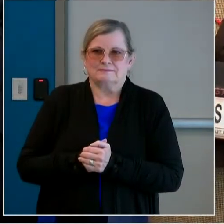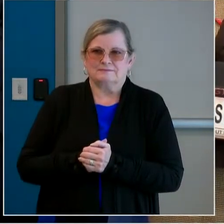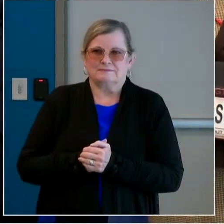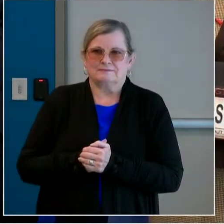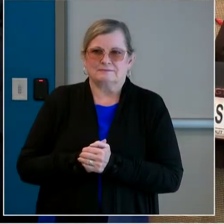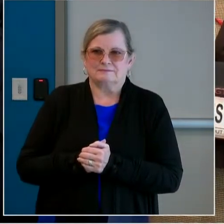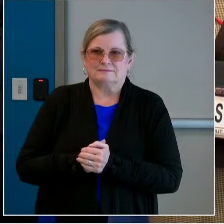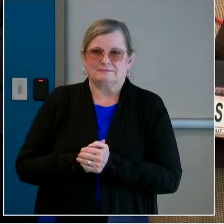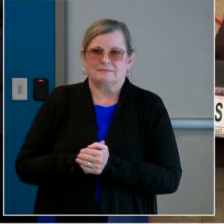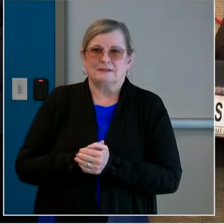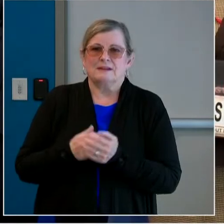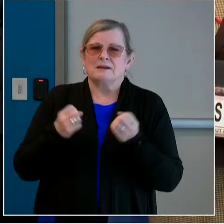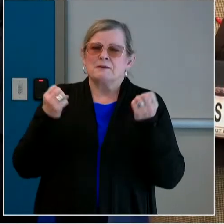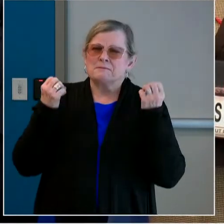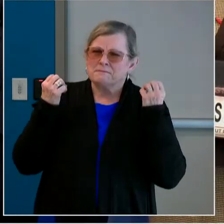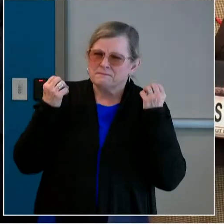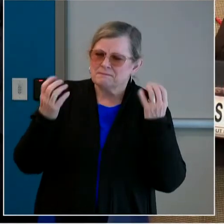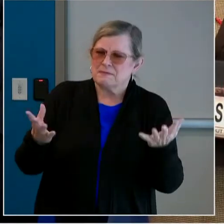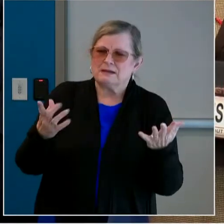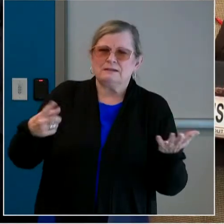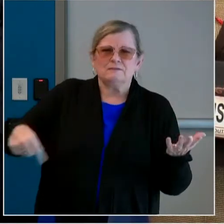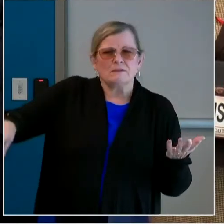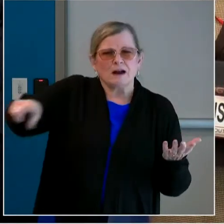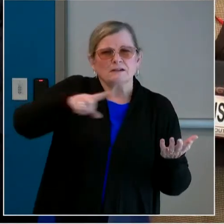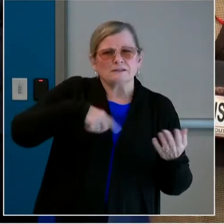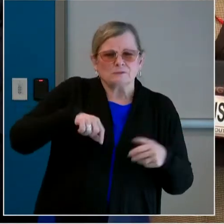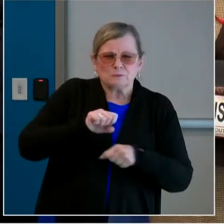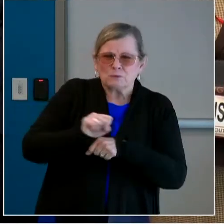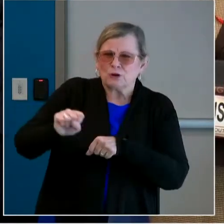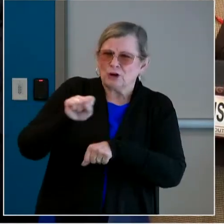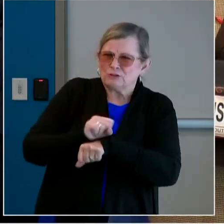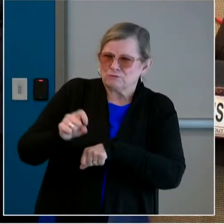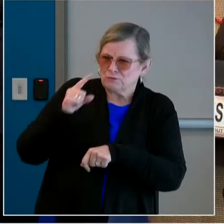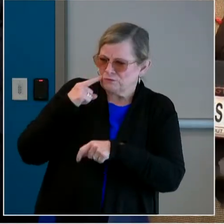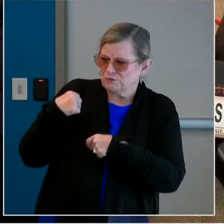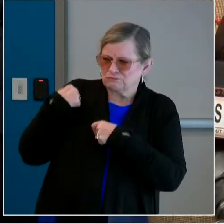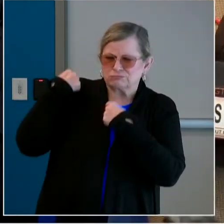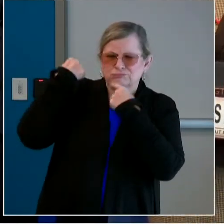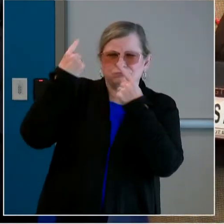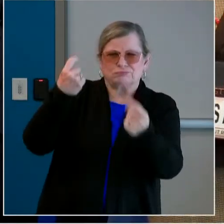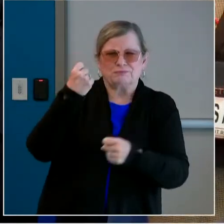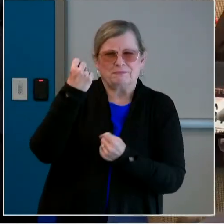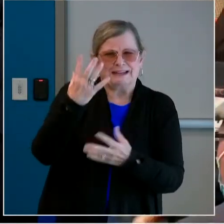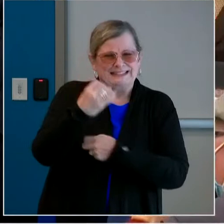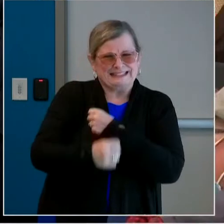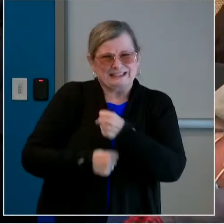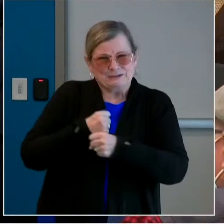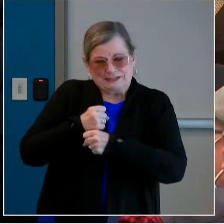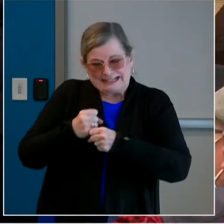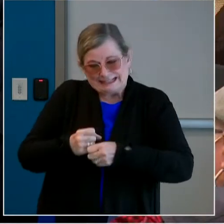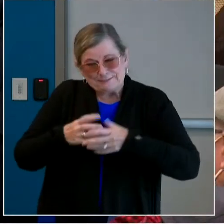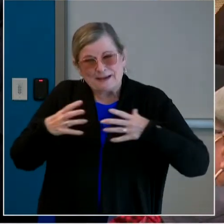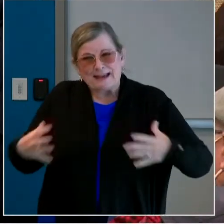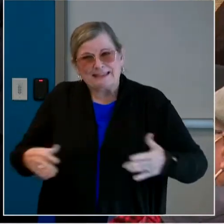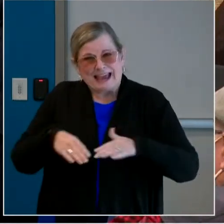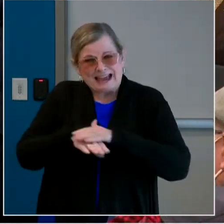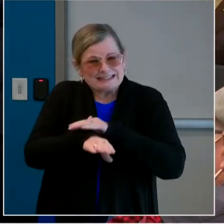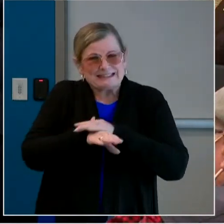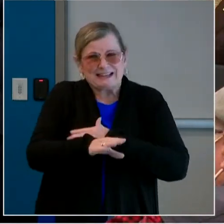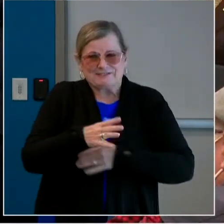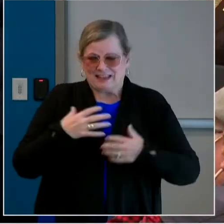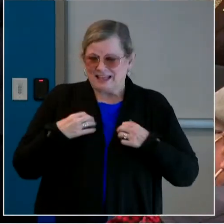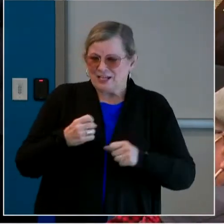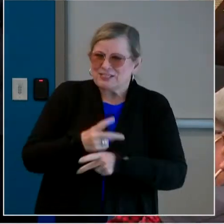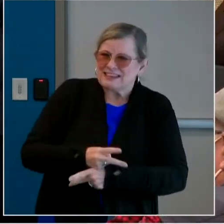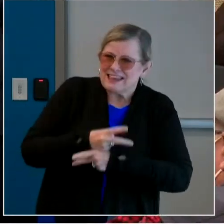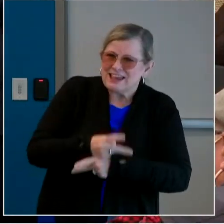so many of us have been working over the course of the last few years on expanding access to health care, to period